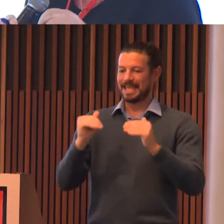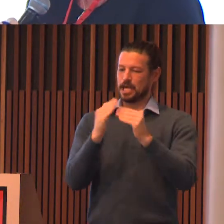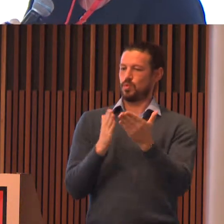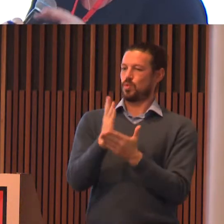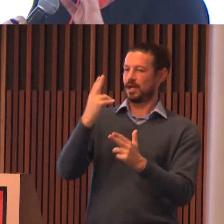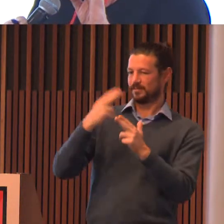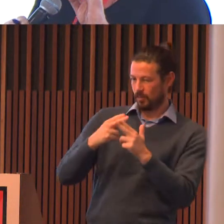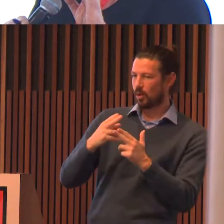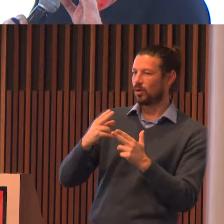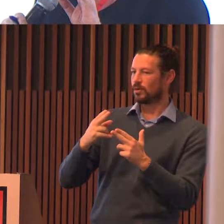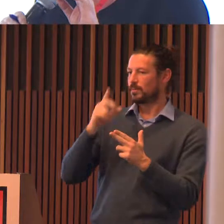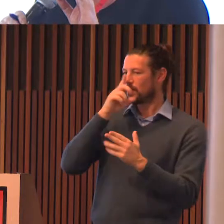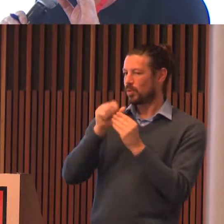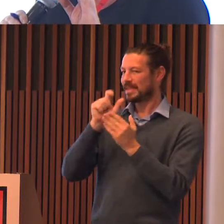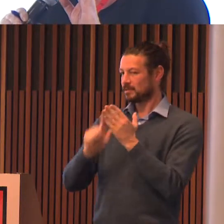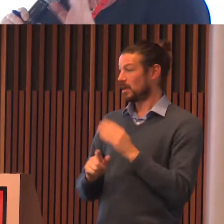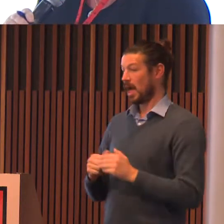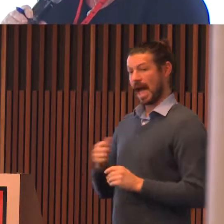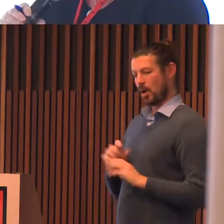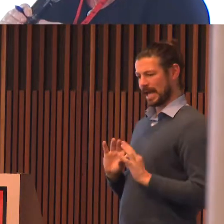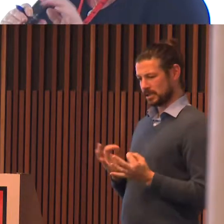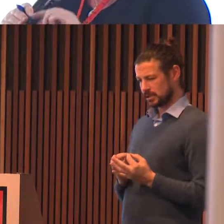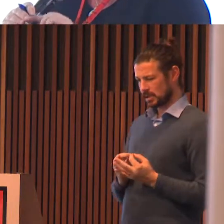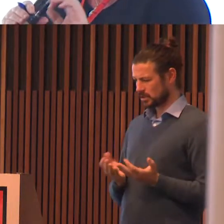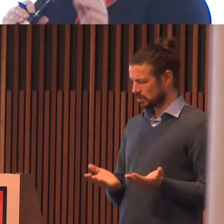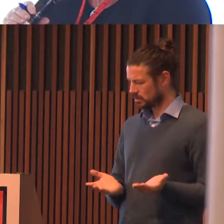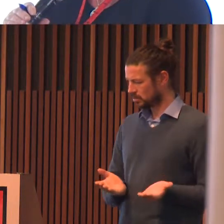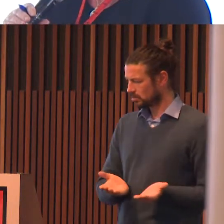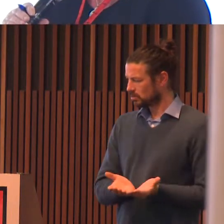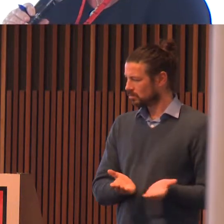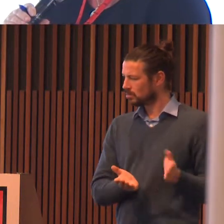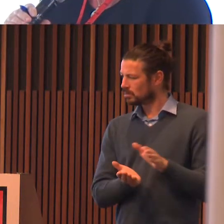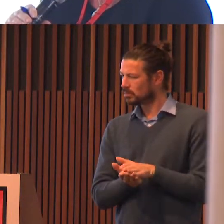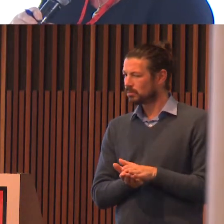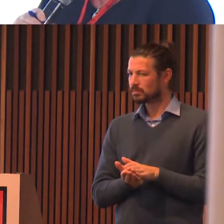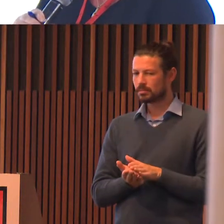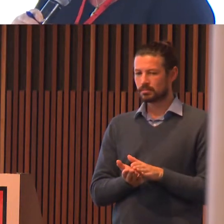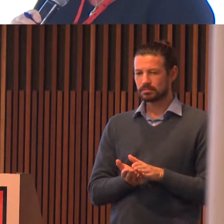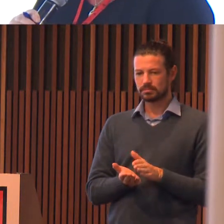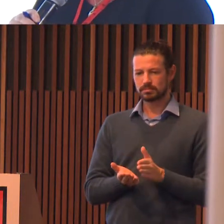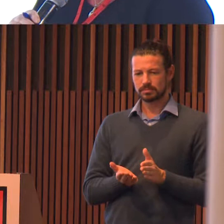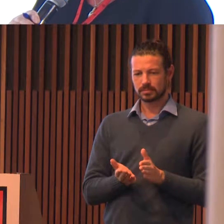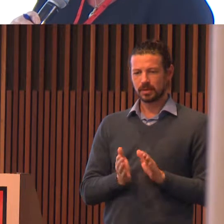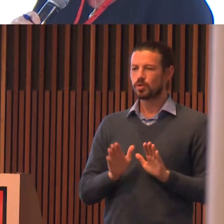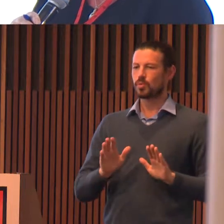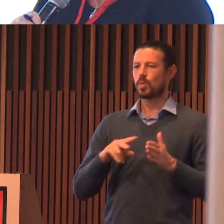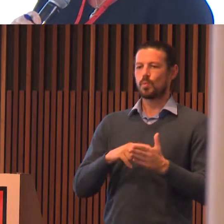just shut its books again, and that's the third time, I think, over the last year.